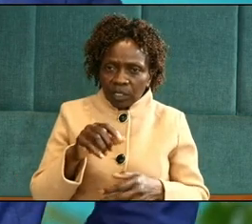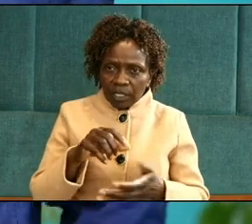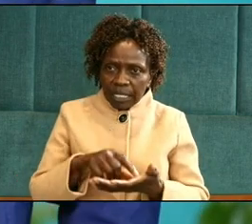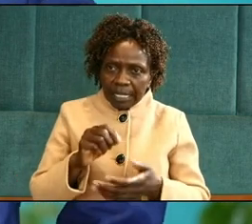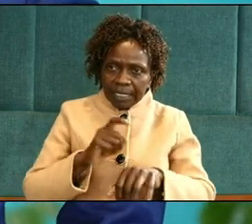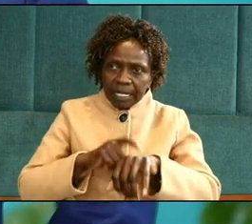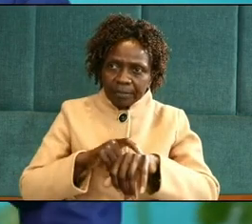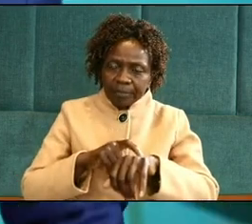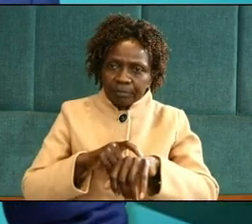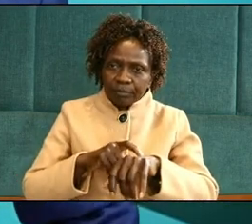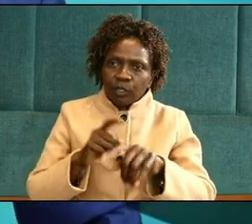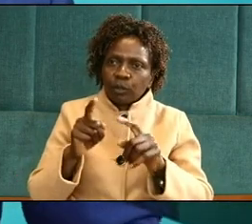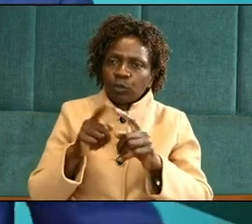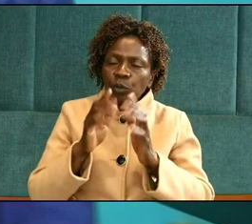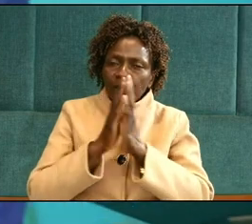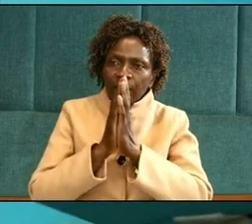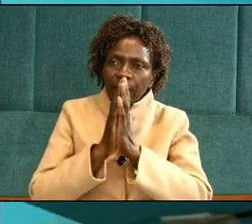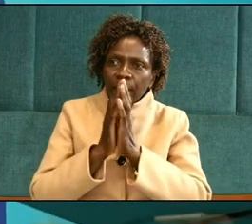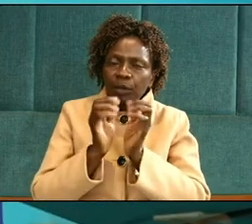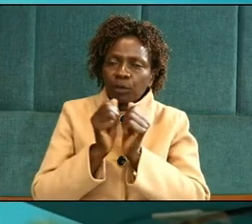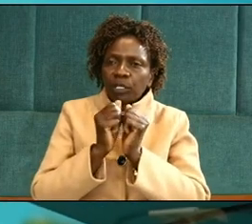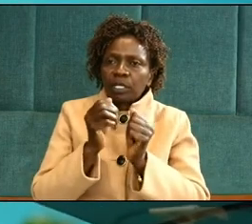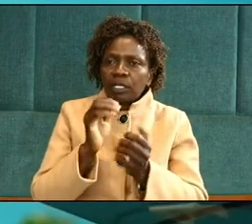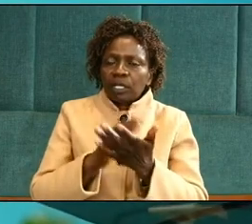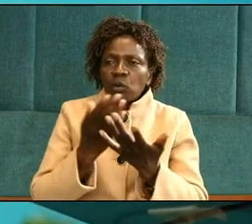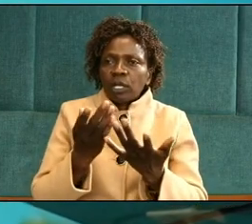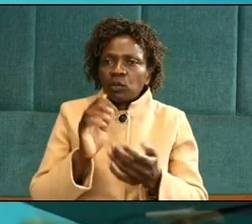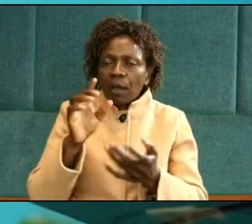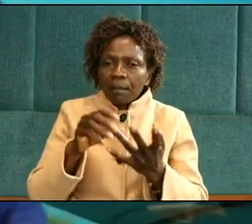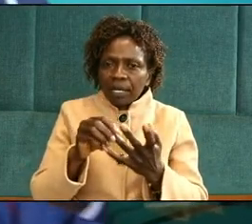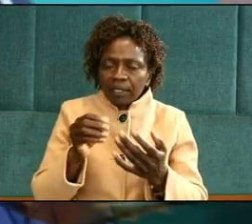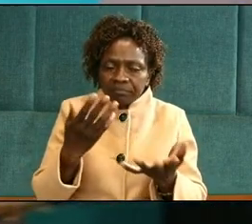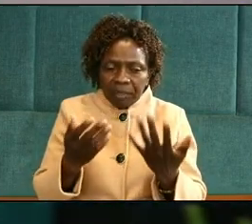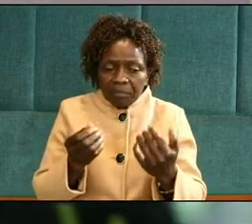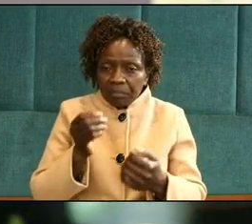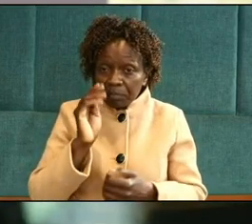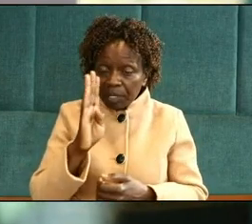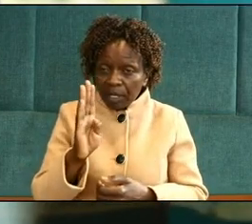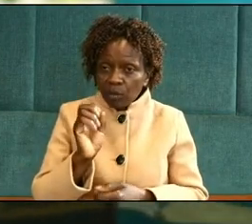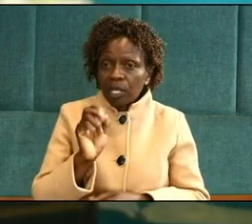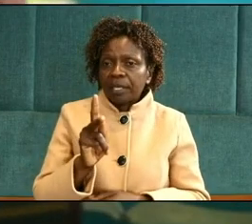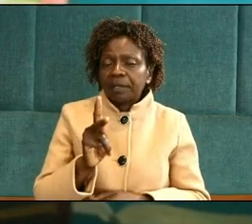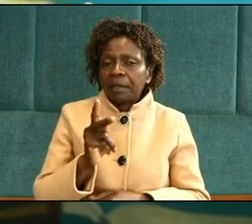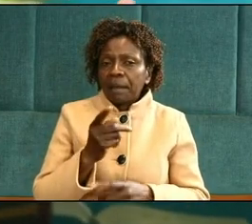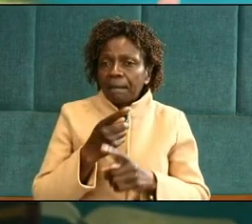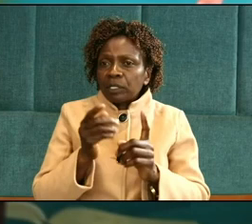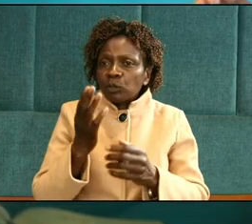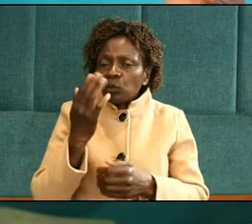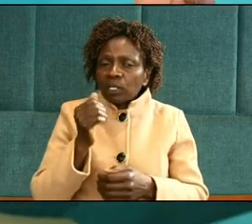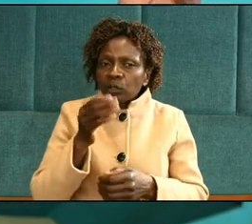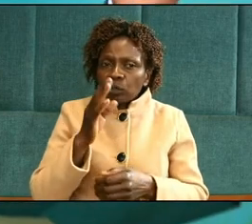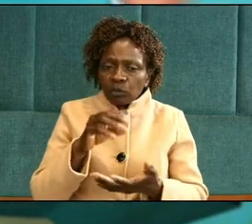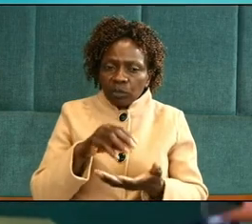in this place. Your marriage may be okay, but you want God